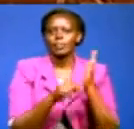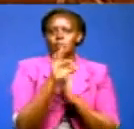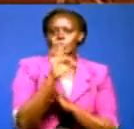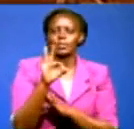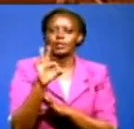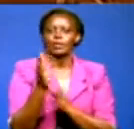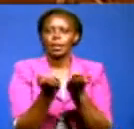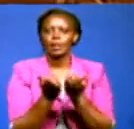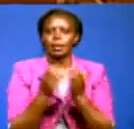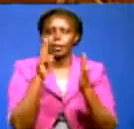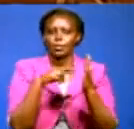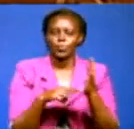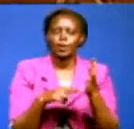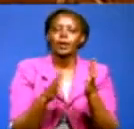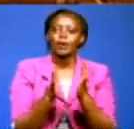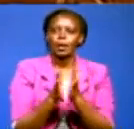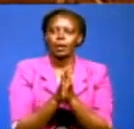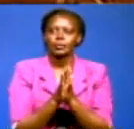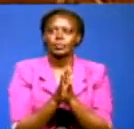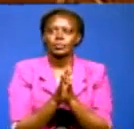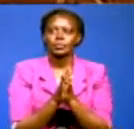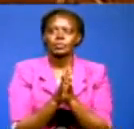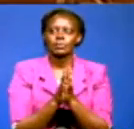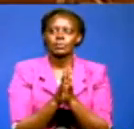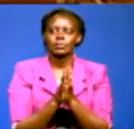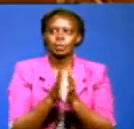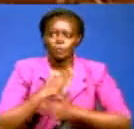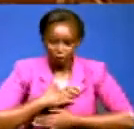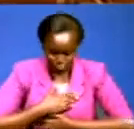to be looked at and expanded. Senator Omtatah,